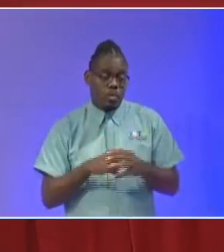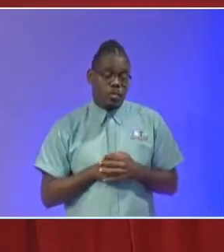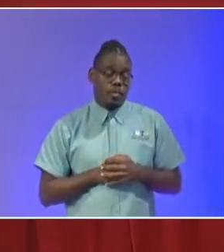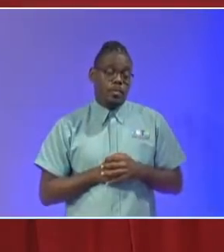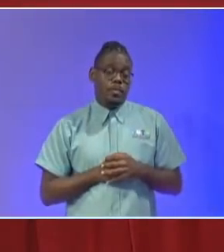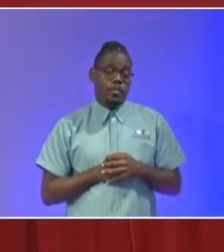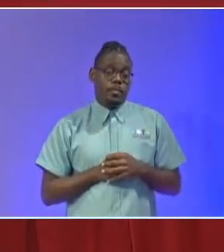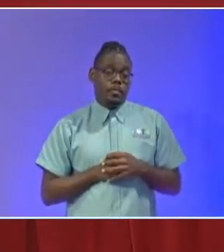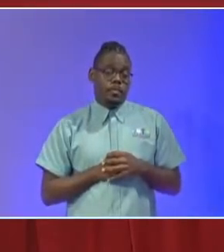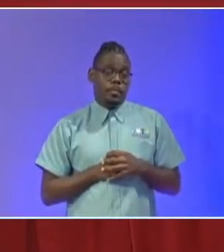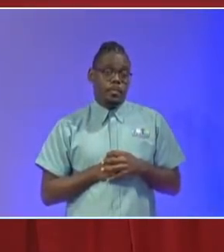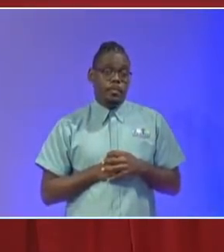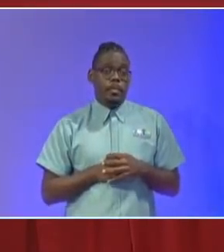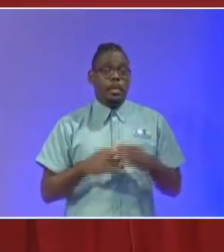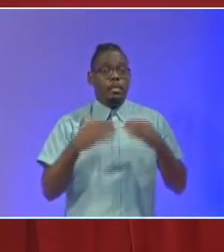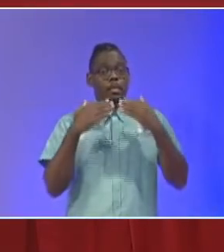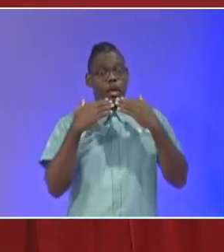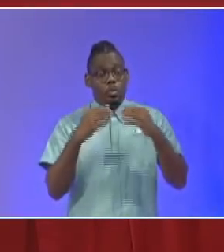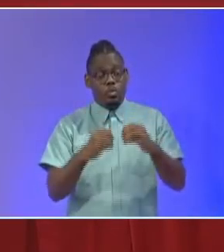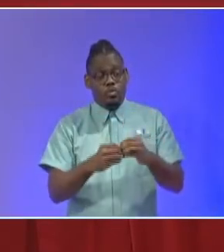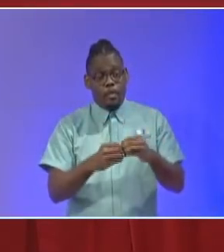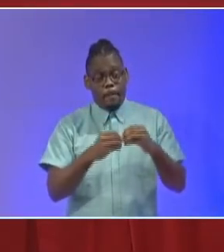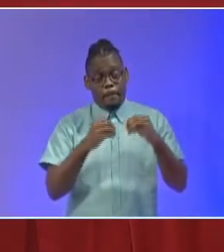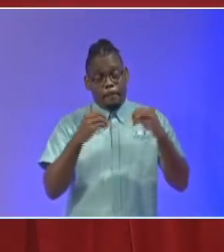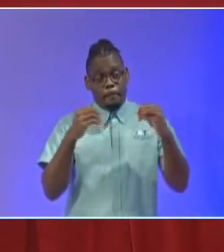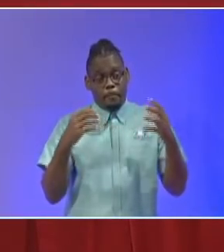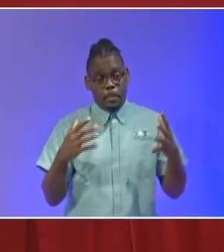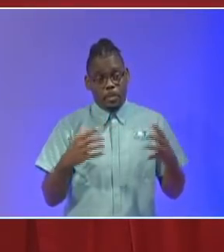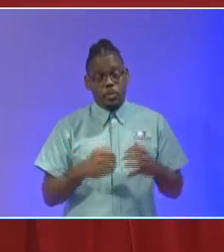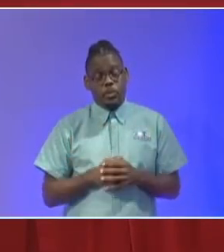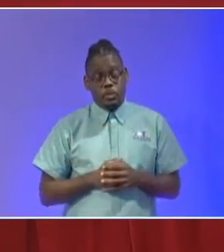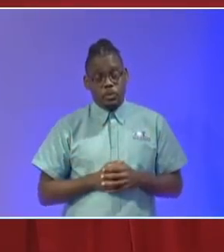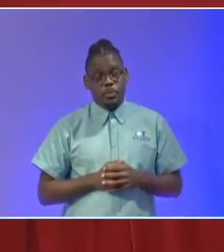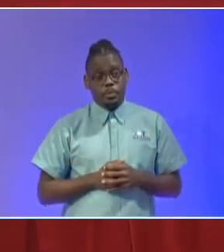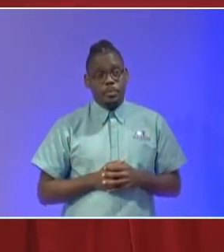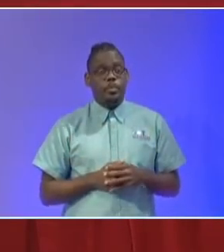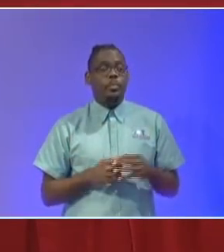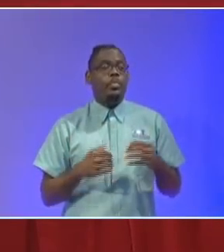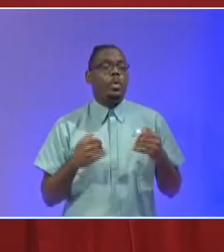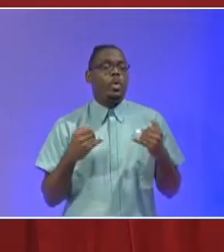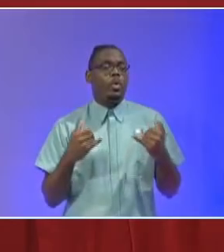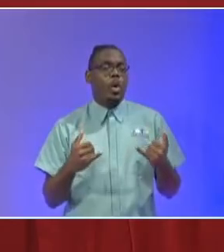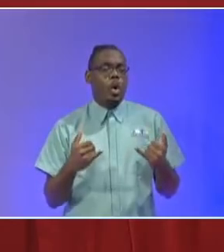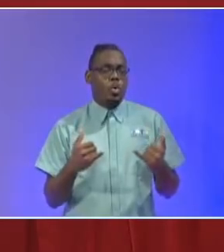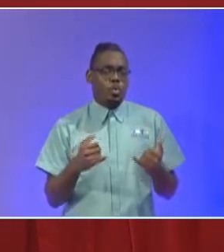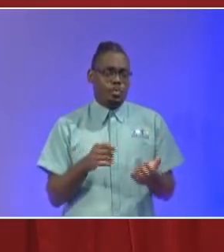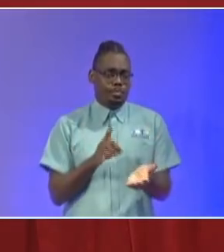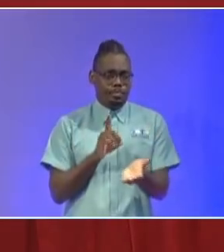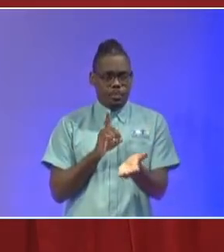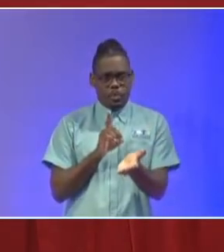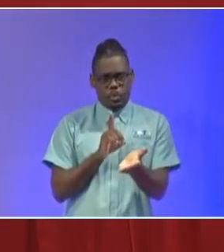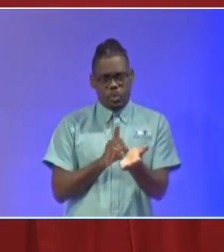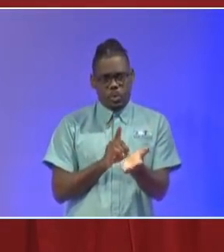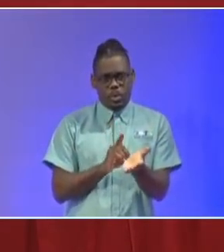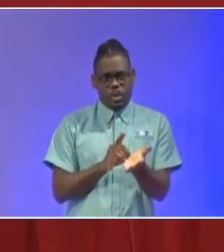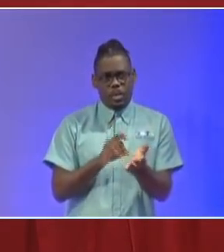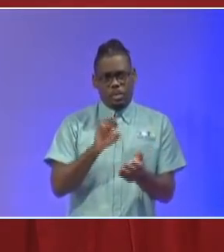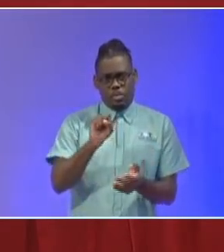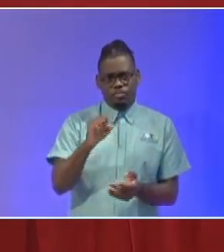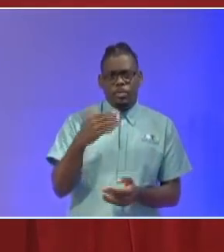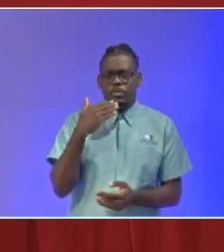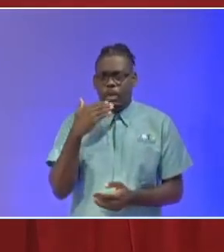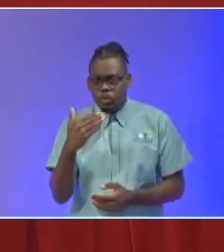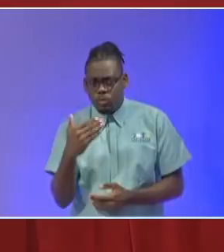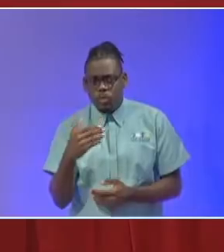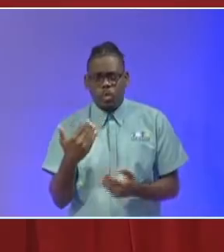Thank you very much, Dr. Sujit Singh. And we will now go to Newsday. You ready for your question?